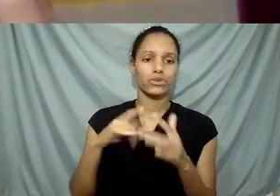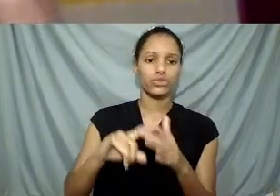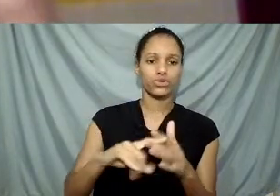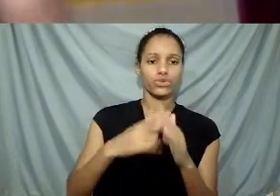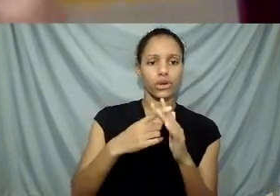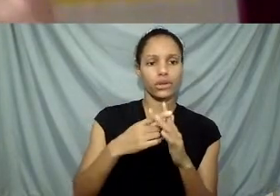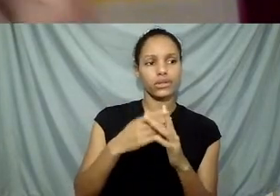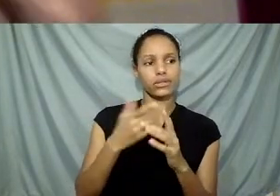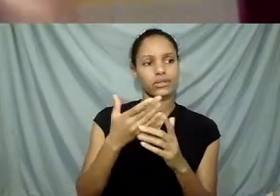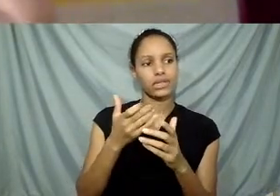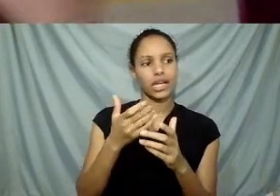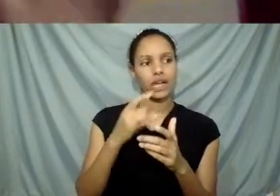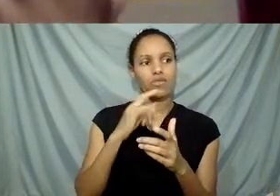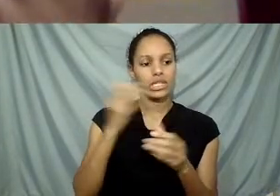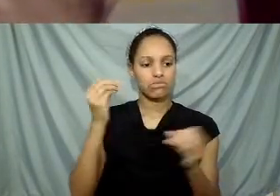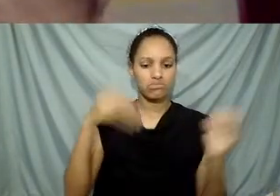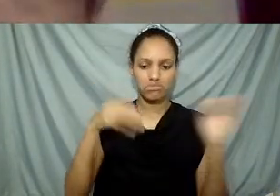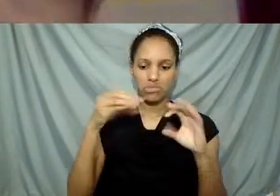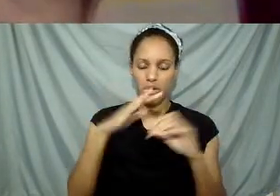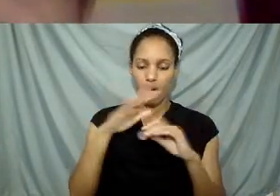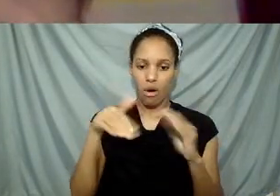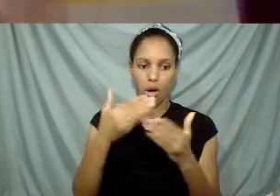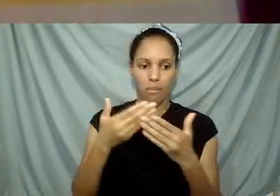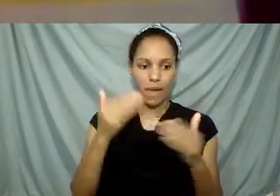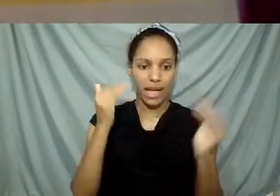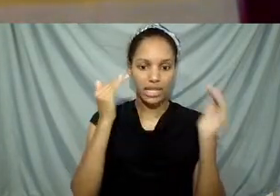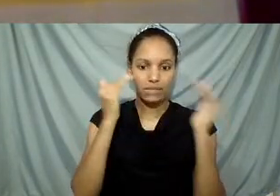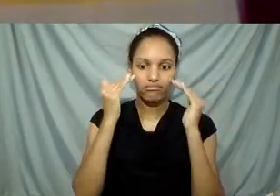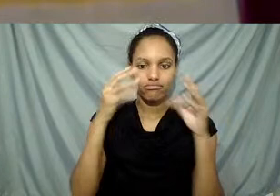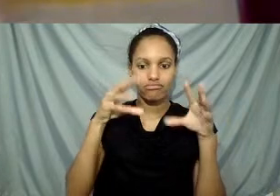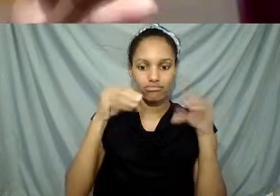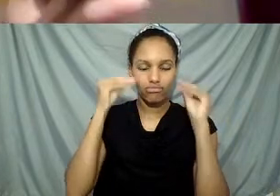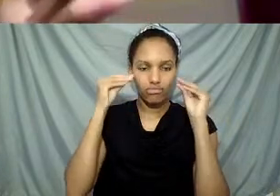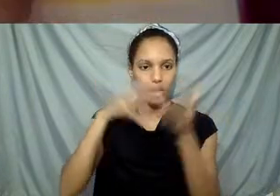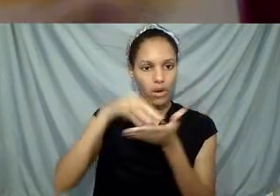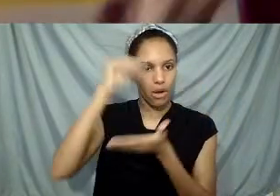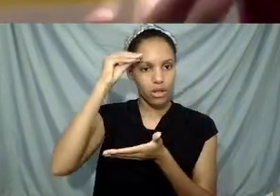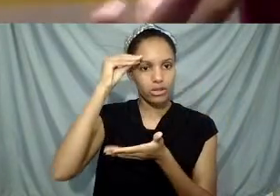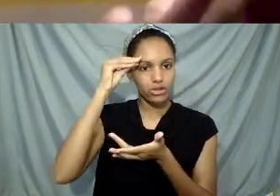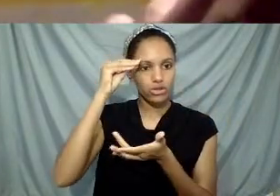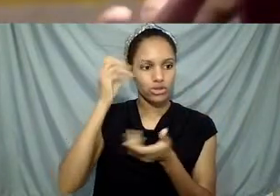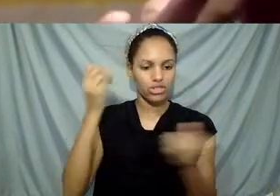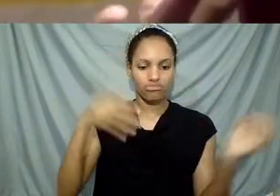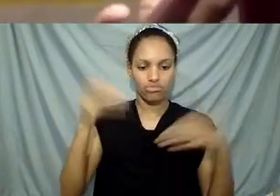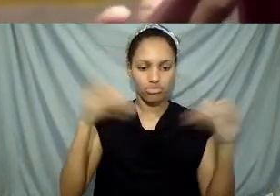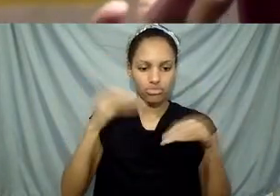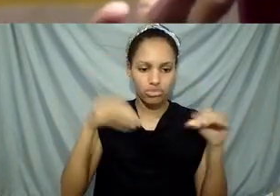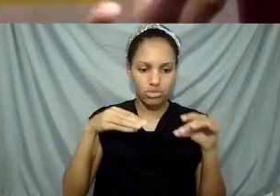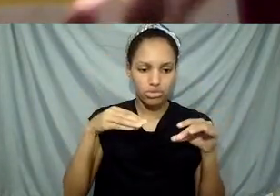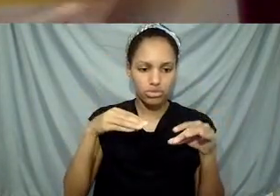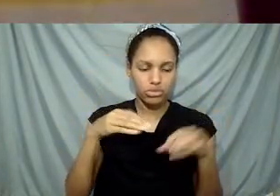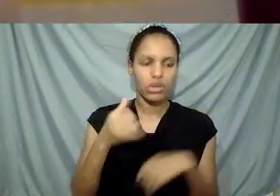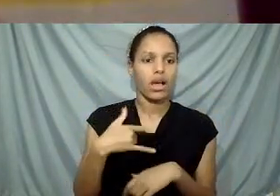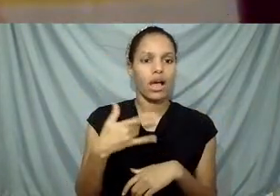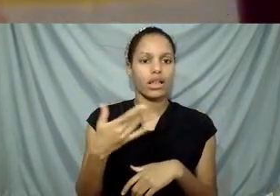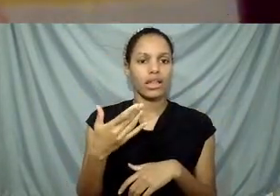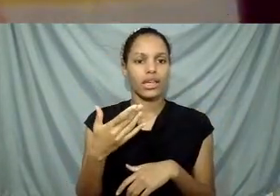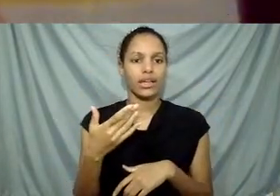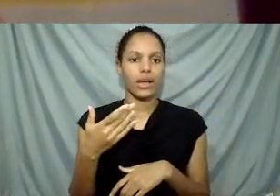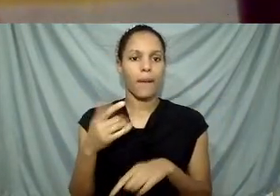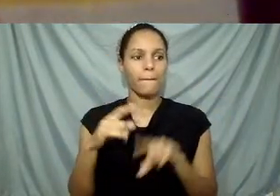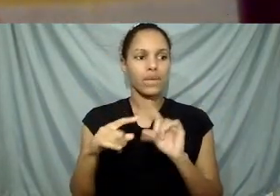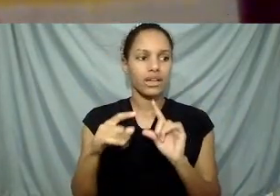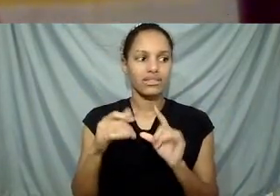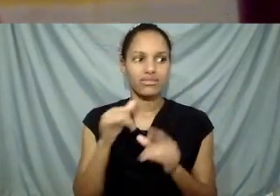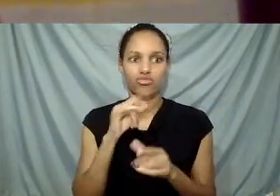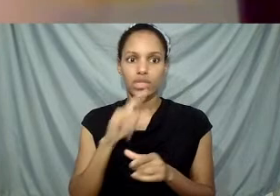the knowledge that I hadn't gotten through American education, where they don't teach you about Black dance history. I'm sorry, not dance history.